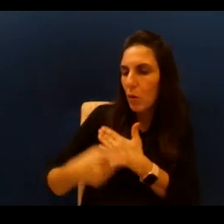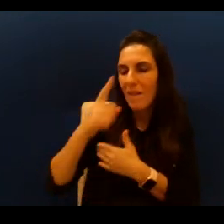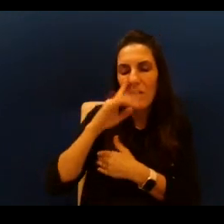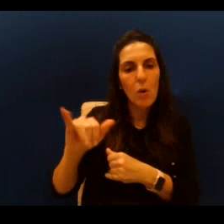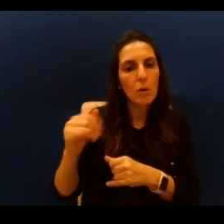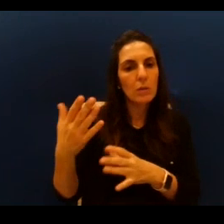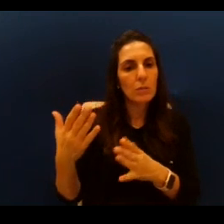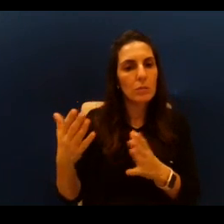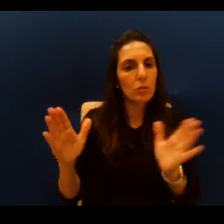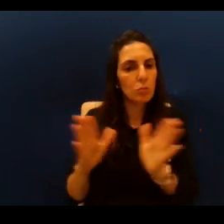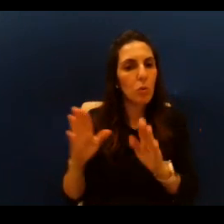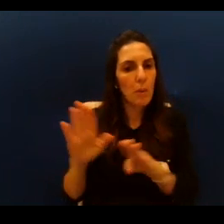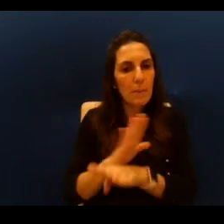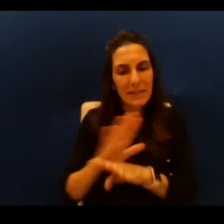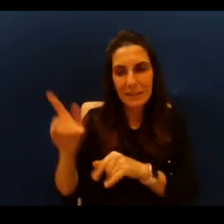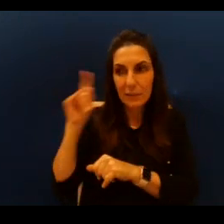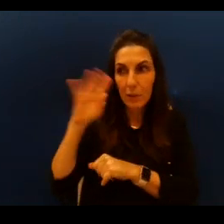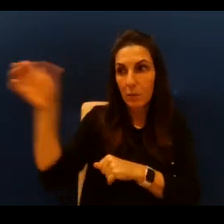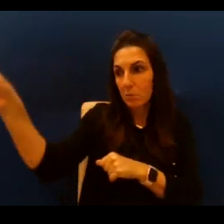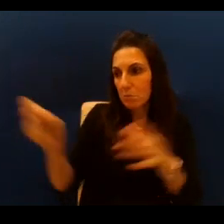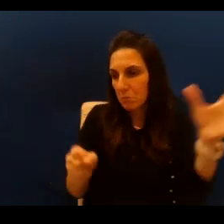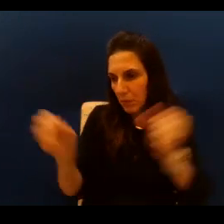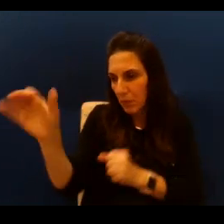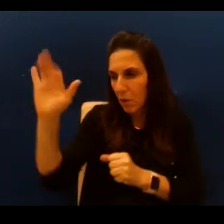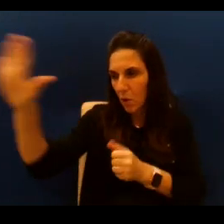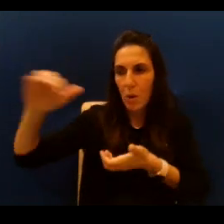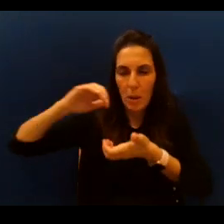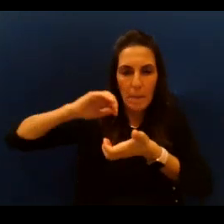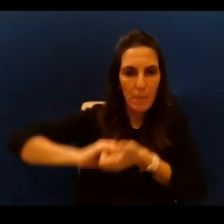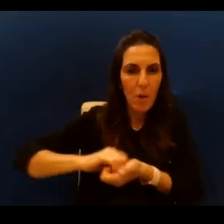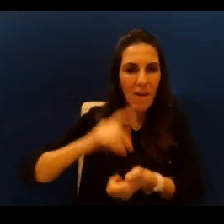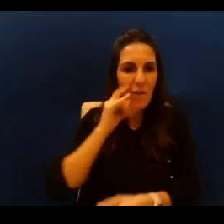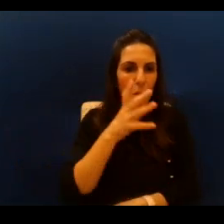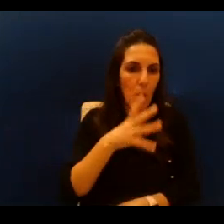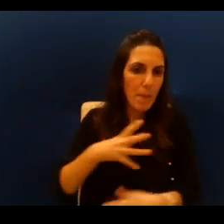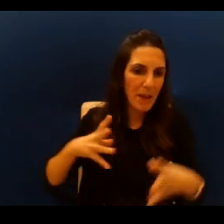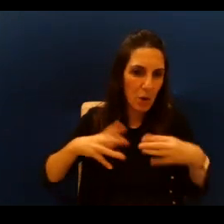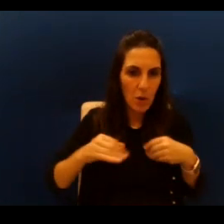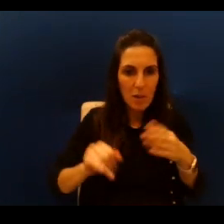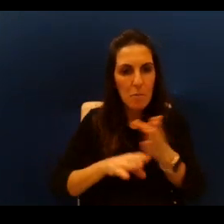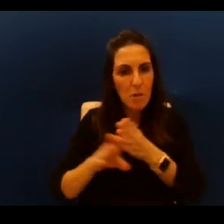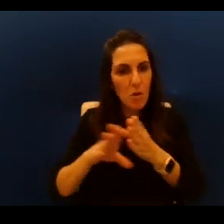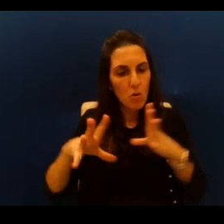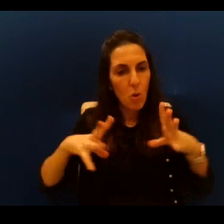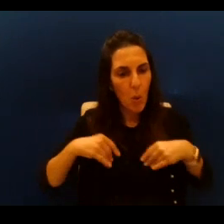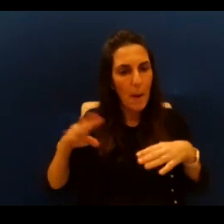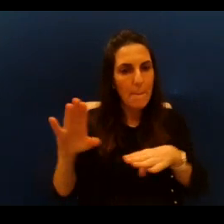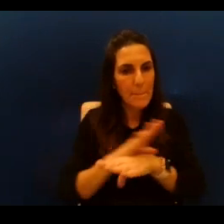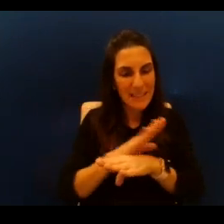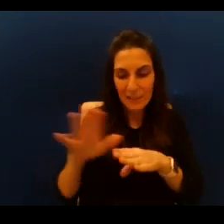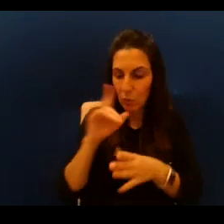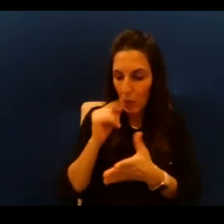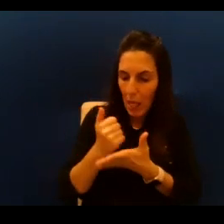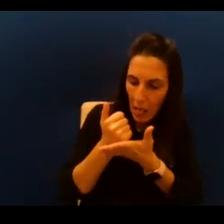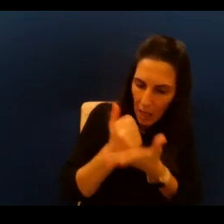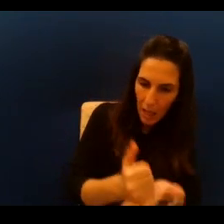also brought in some partners of theirs for women-owned, minority-owned businesses that could help layer